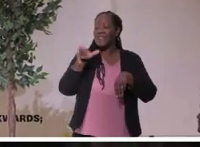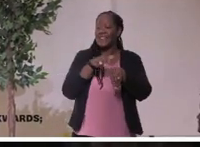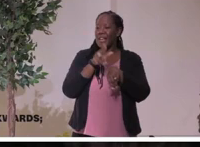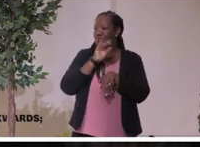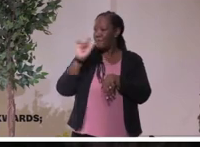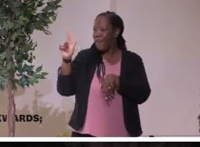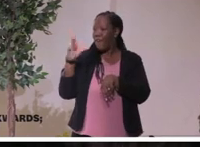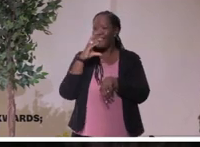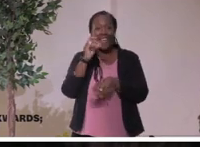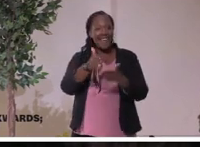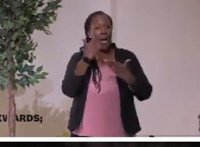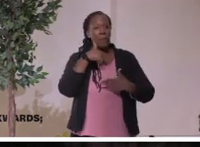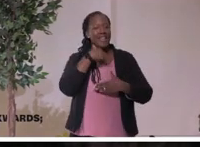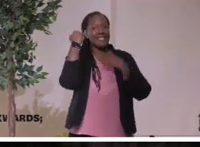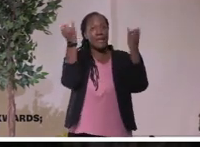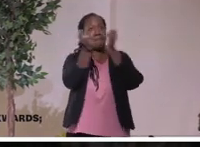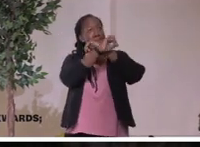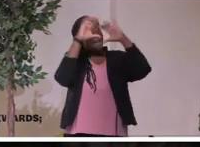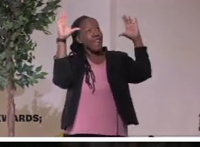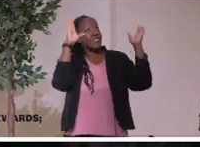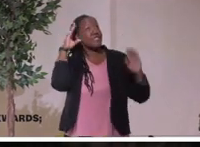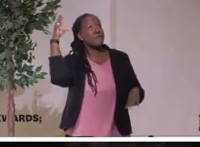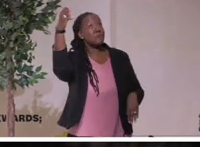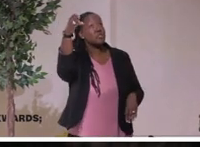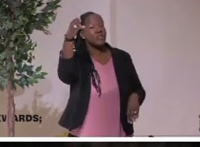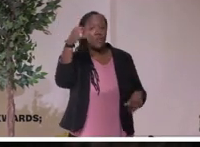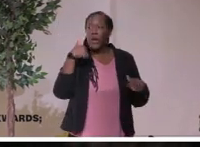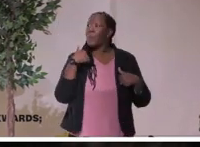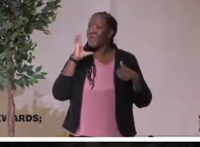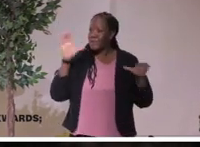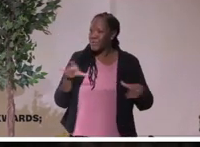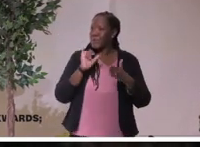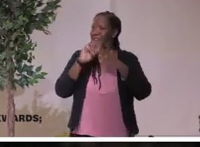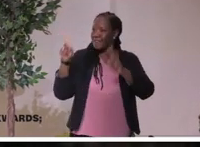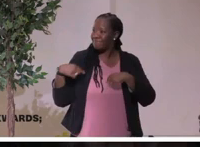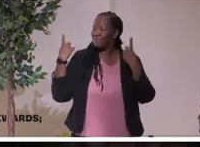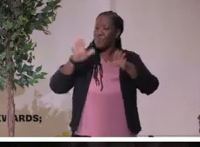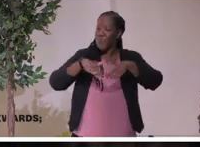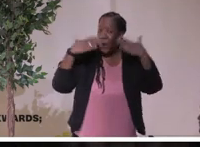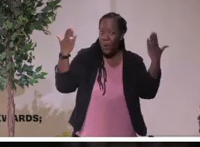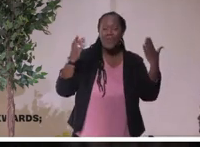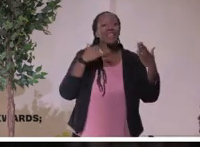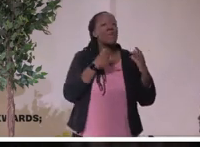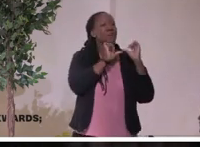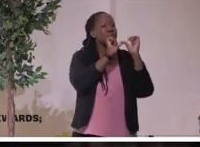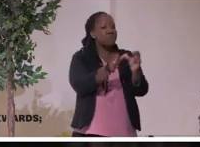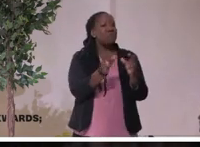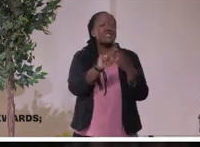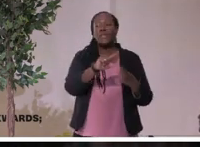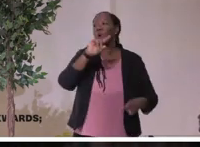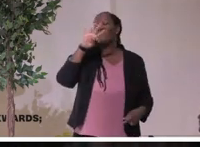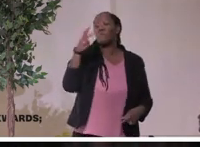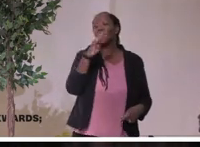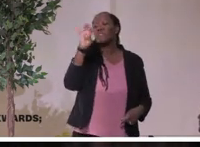us imagine a future that we want to live in. We've been doing this since we opened. We're going to continue doing it through 4th of July weekend, after